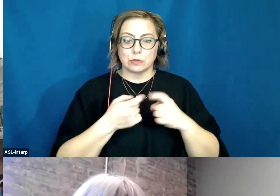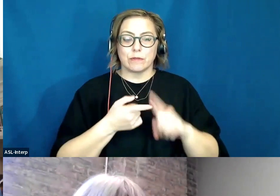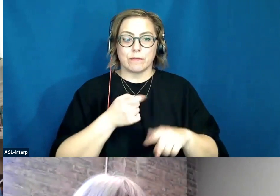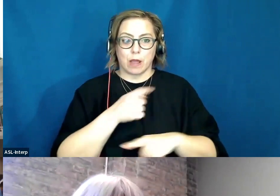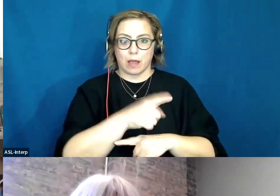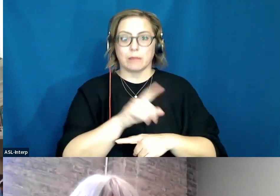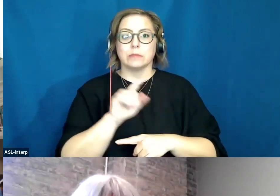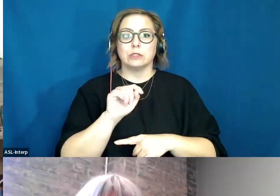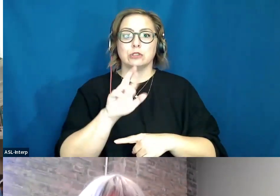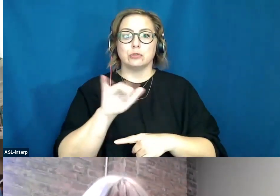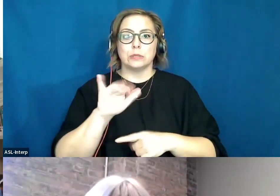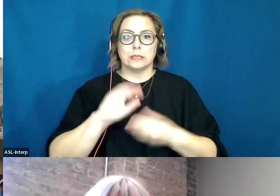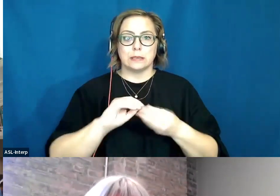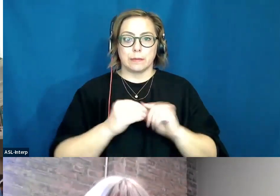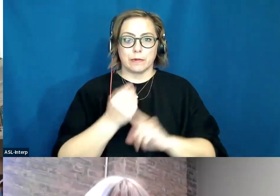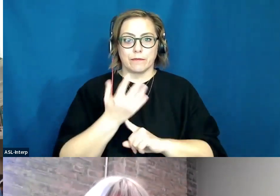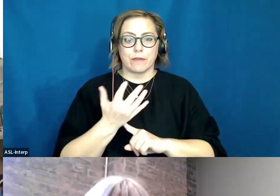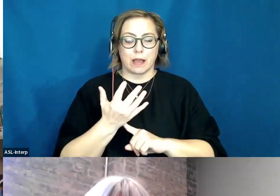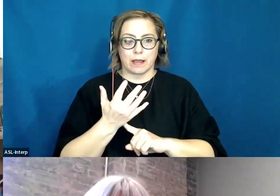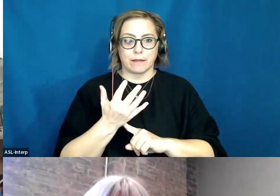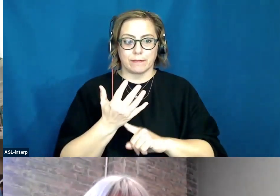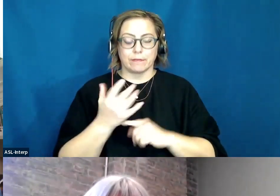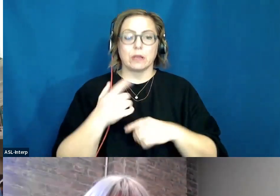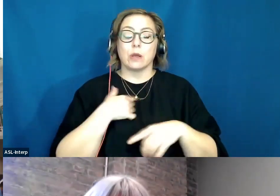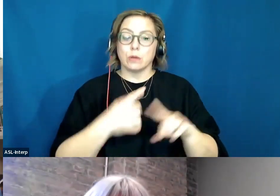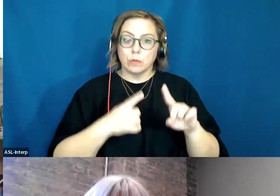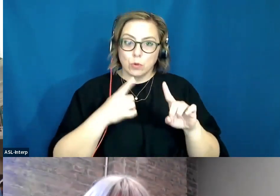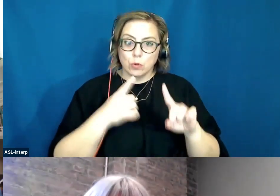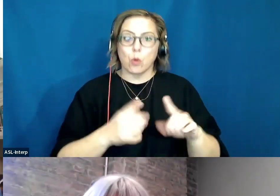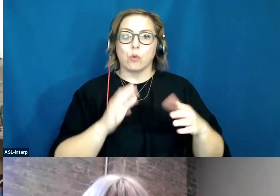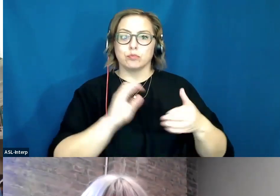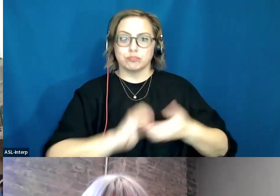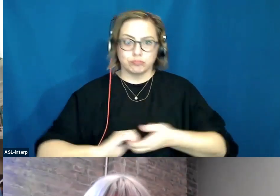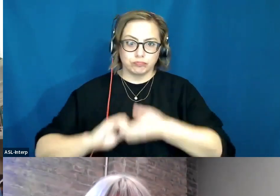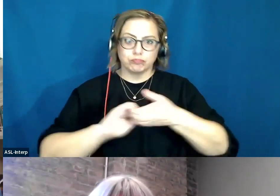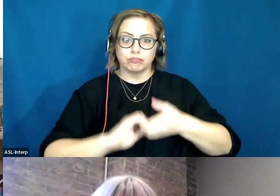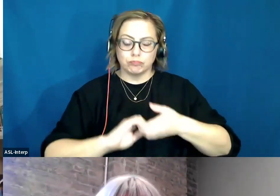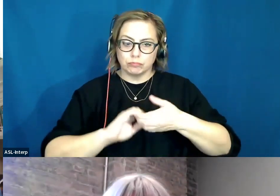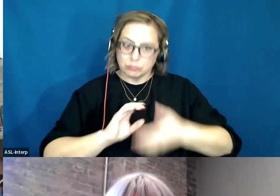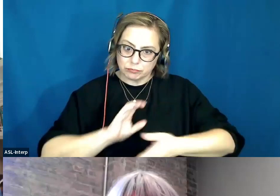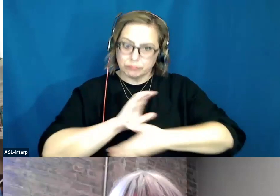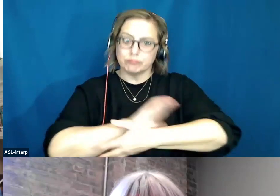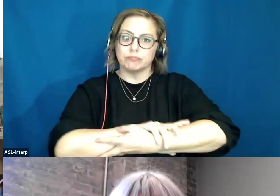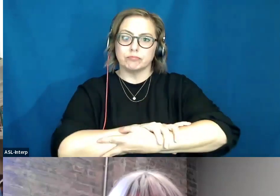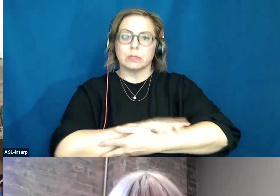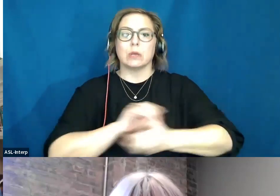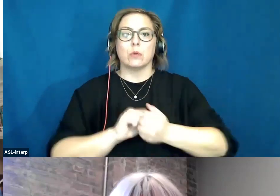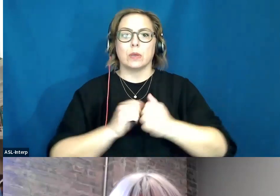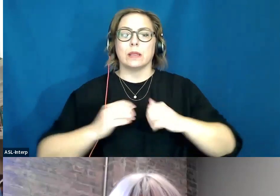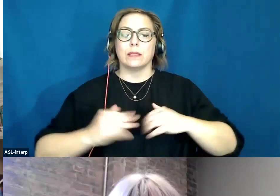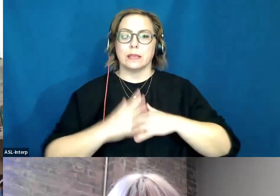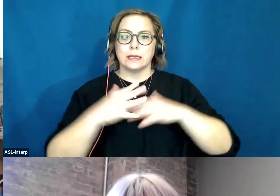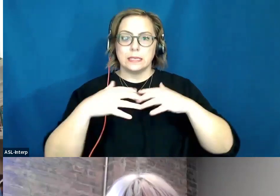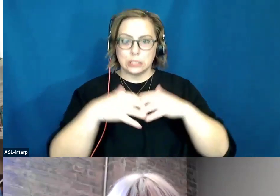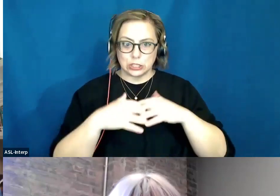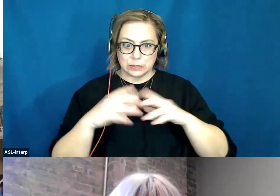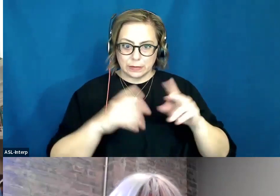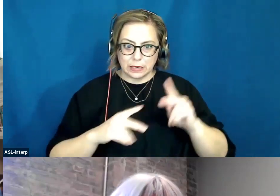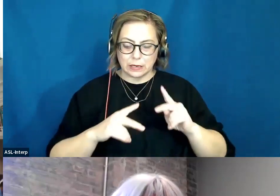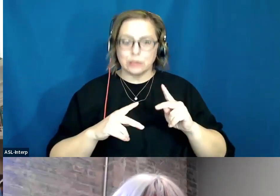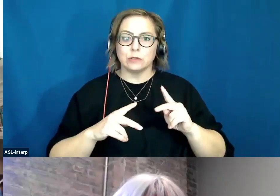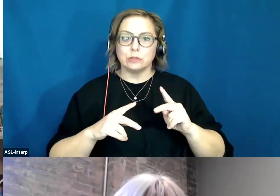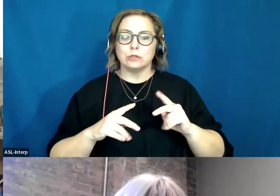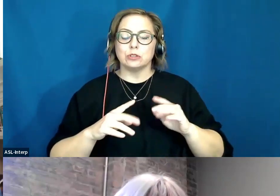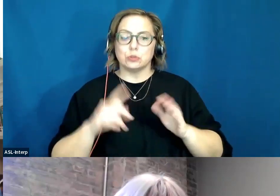from Treaty 5. We aim to move forward in solidarity with Indigenous people to address the continued harm perpetrated